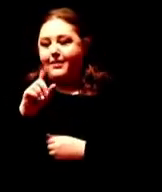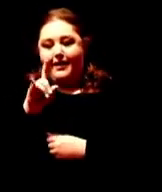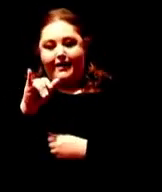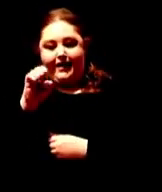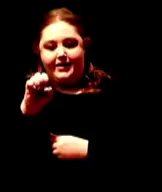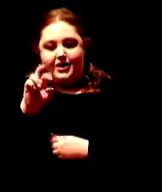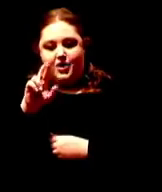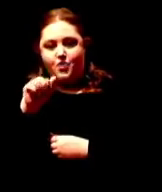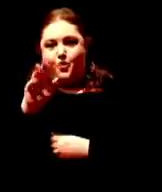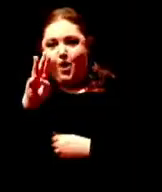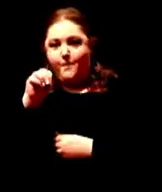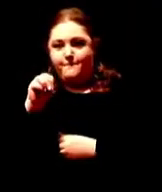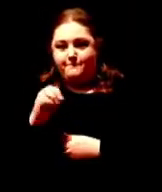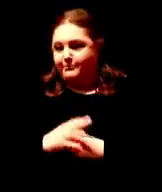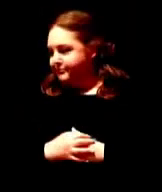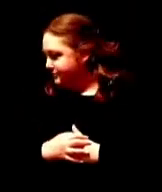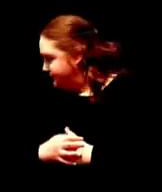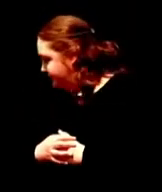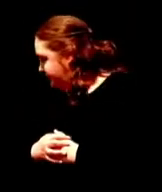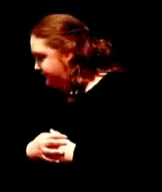Rom.